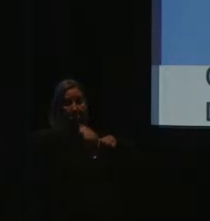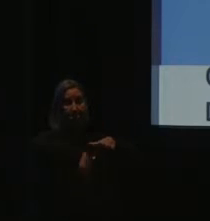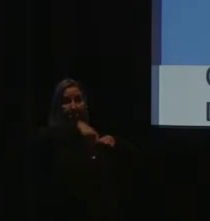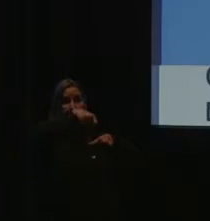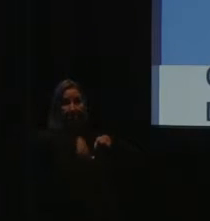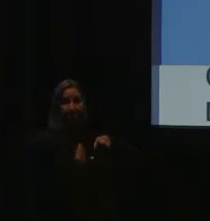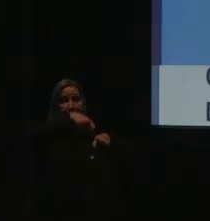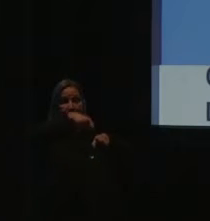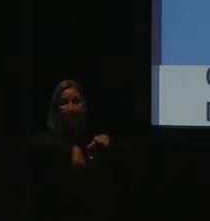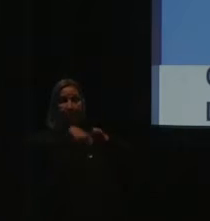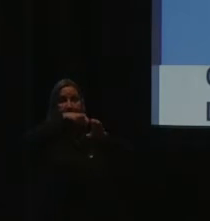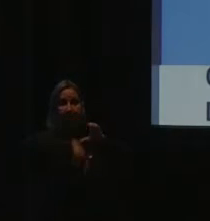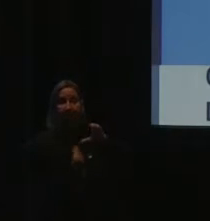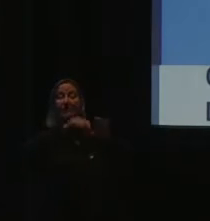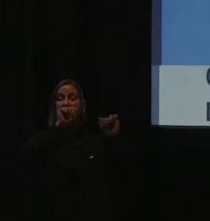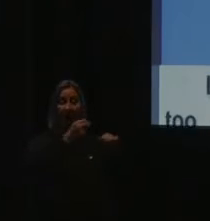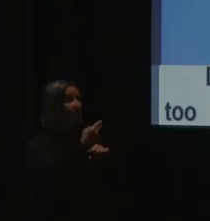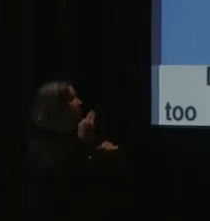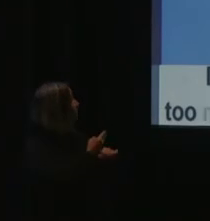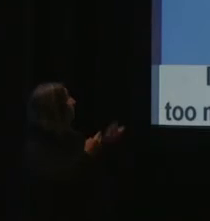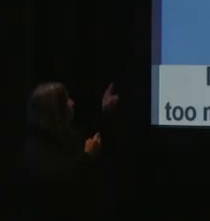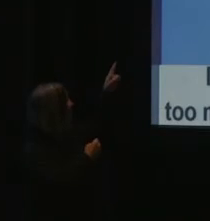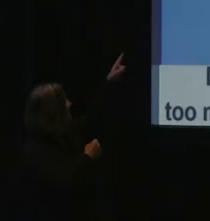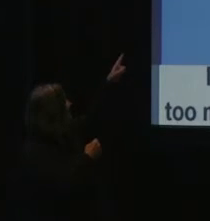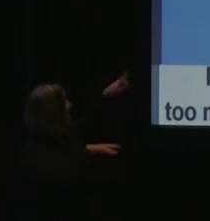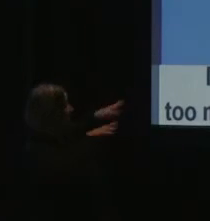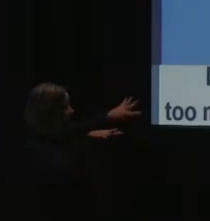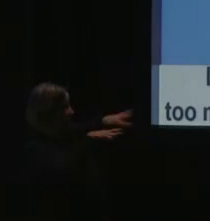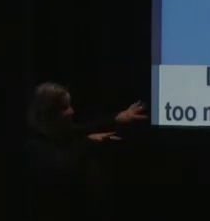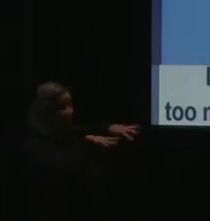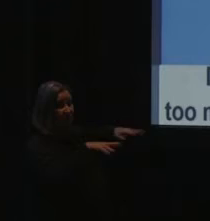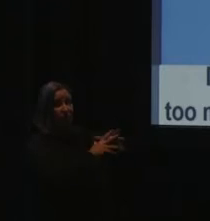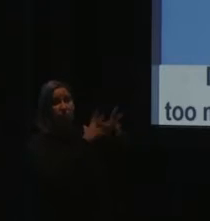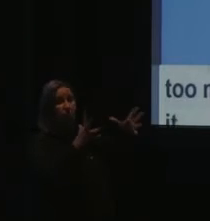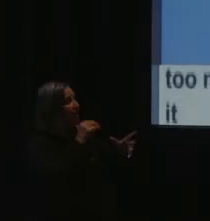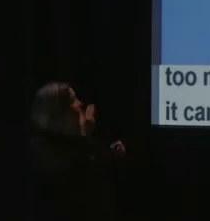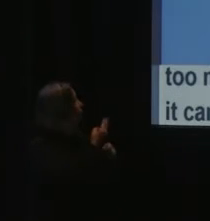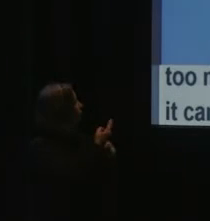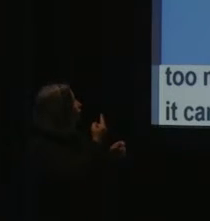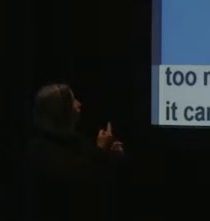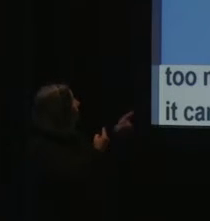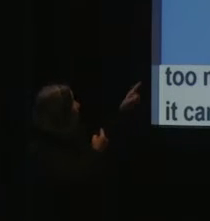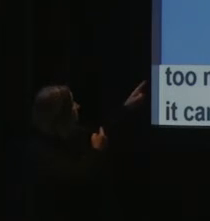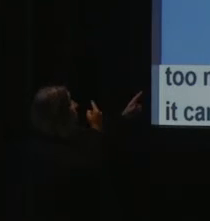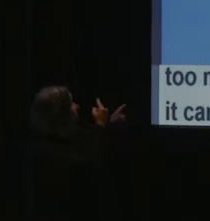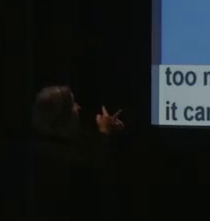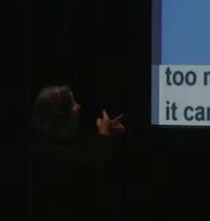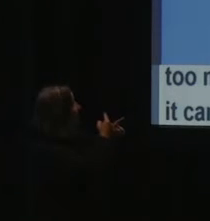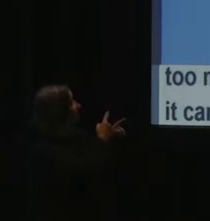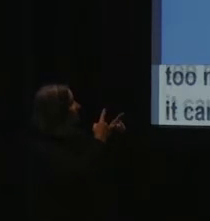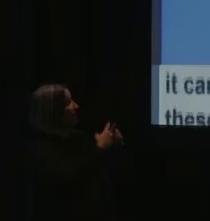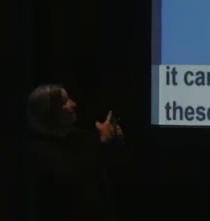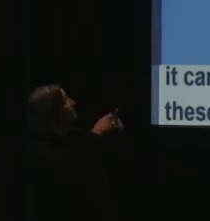can be excessive. Too many emitters, like you see in this picture, and it can be run too much. Deployed correctly, like these pictures, straight to